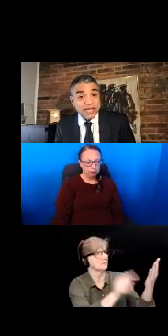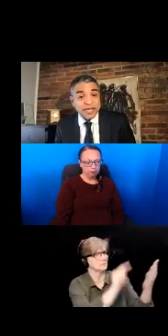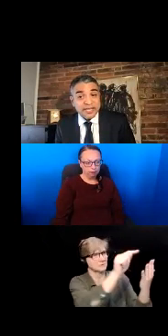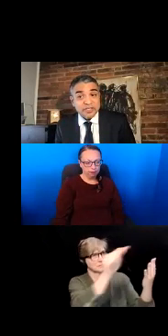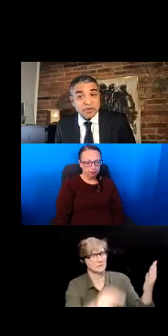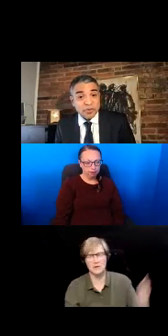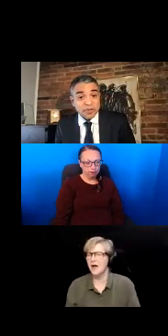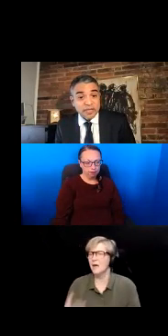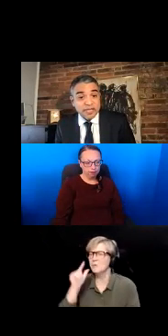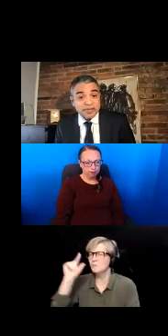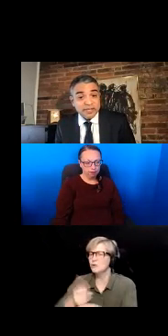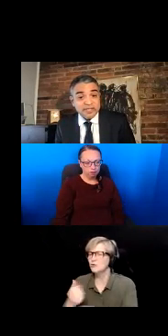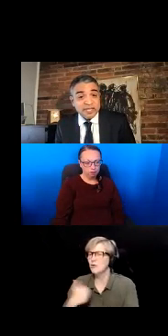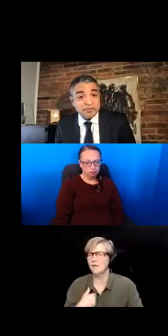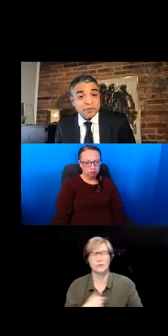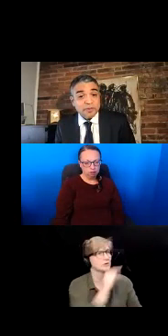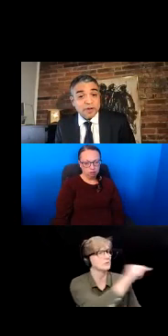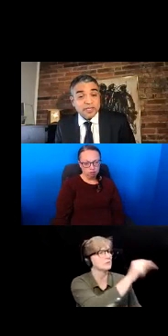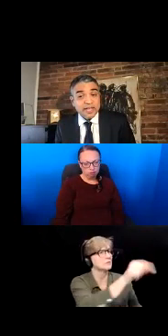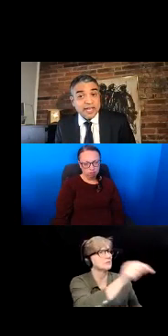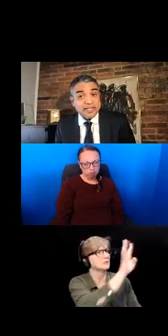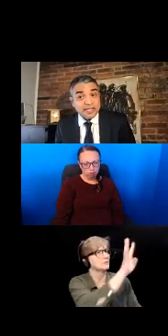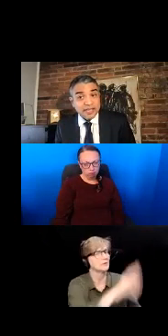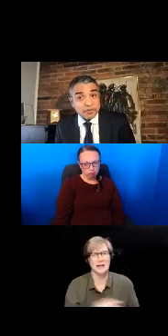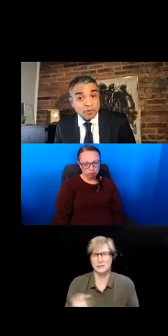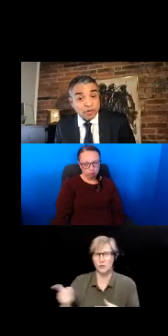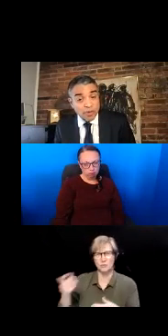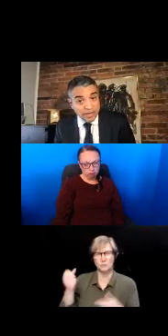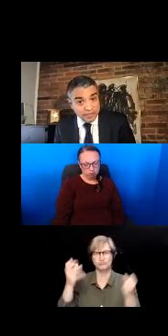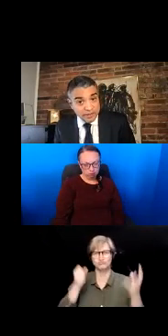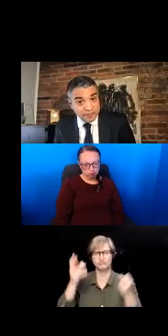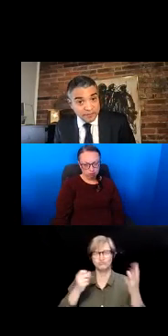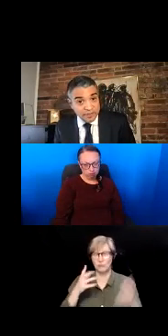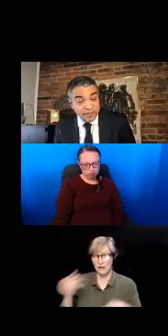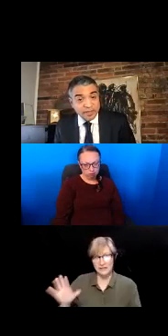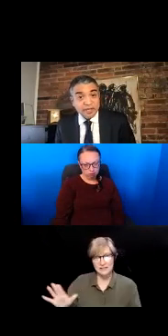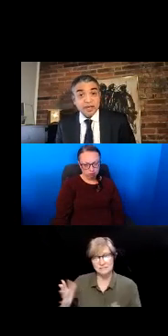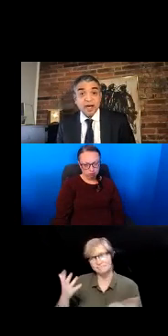brothers he had, and so forth. He made signs for what he wanted, and the signs were correct.